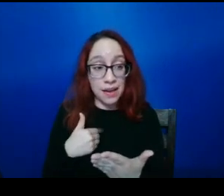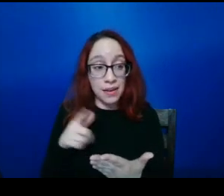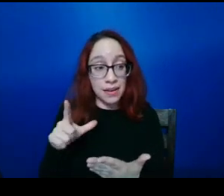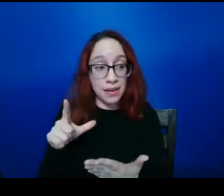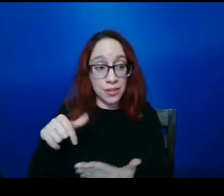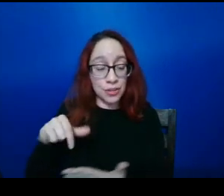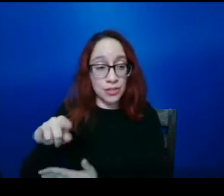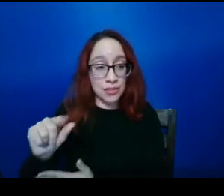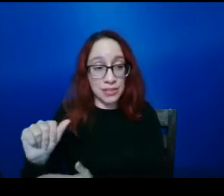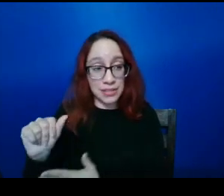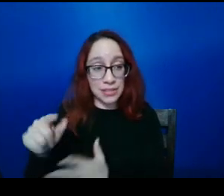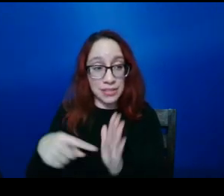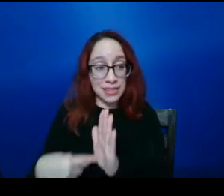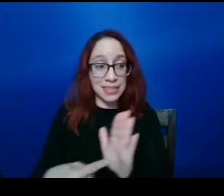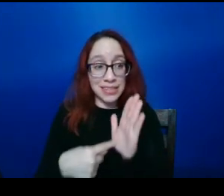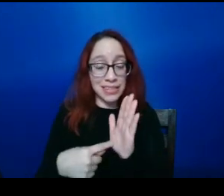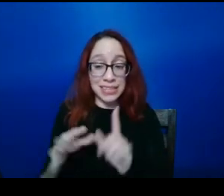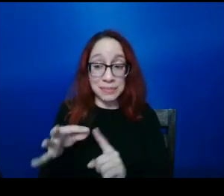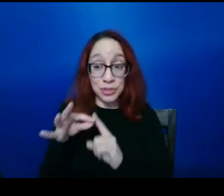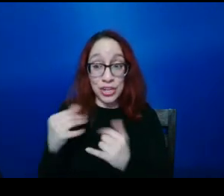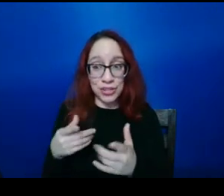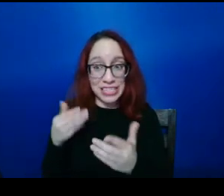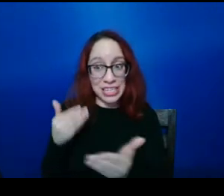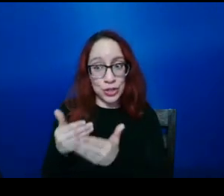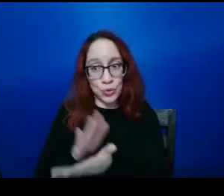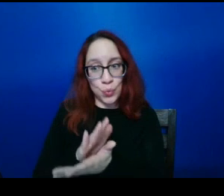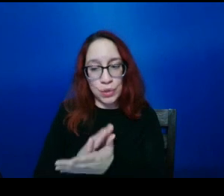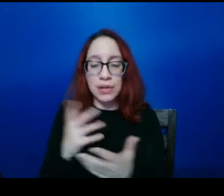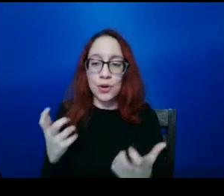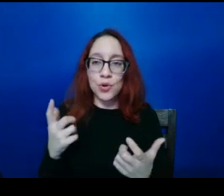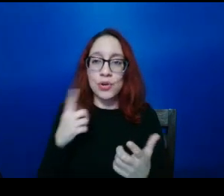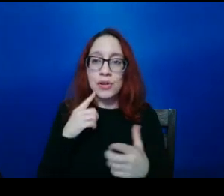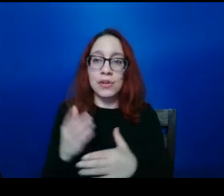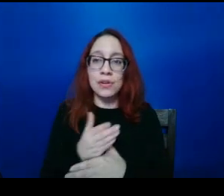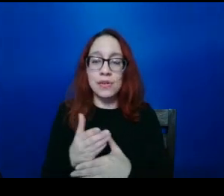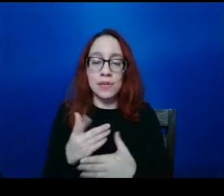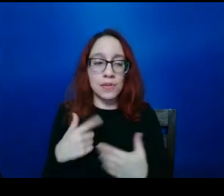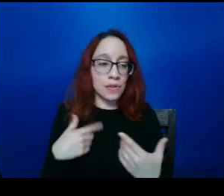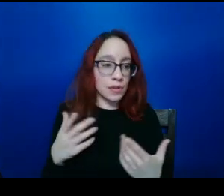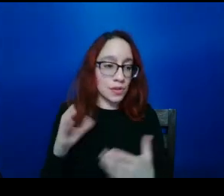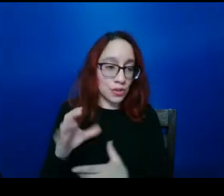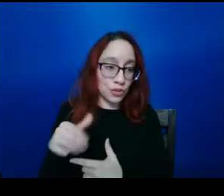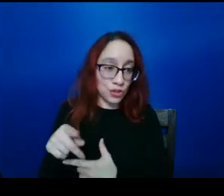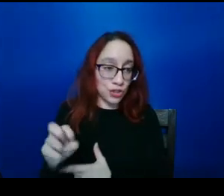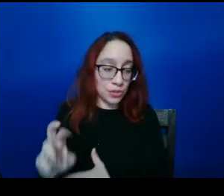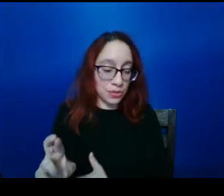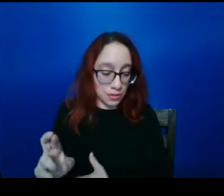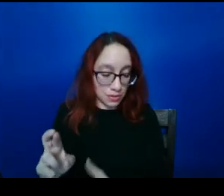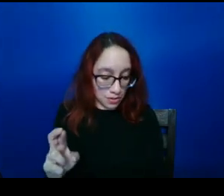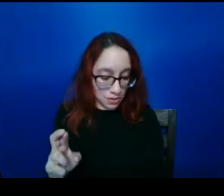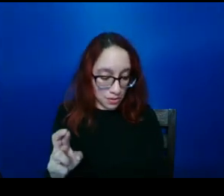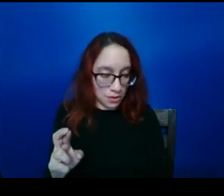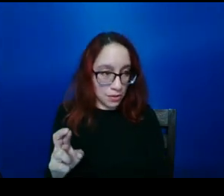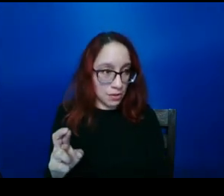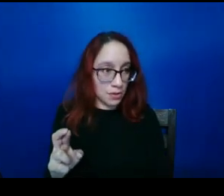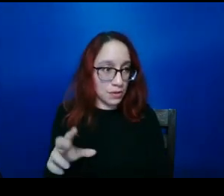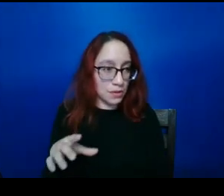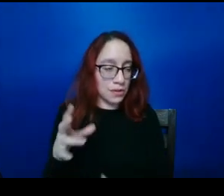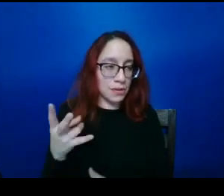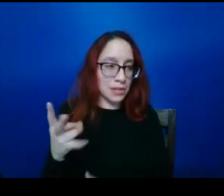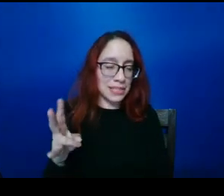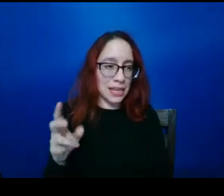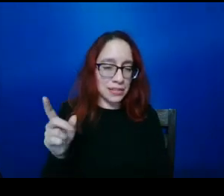LGBT sign, especially right near a school. And I want to also share that as per Chapter 718, Section